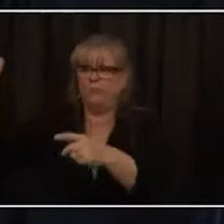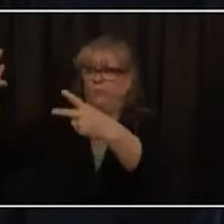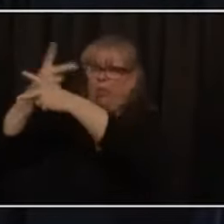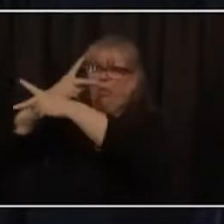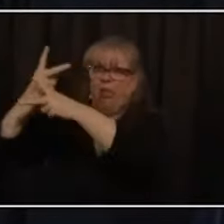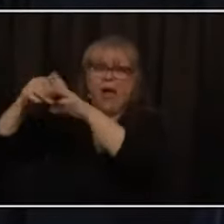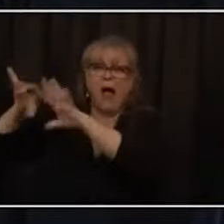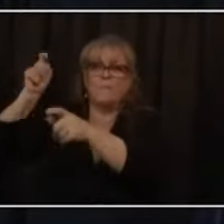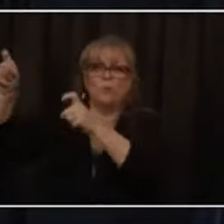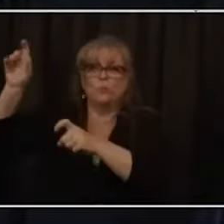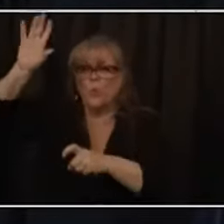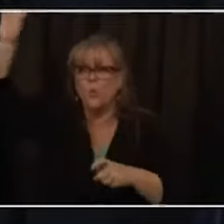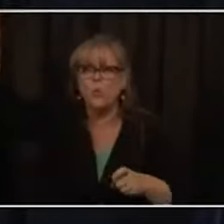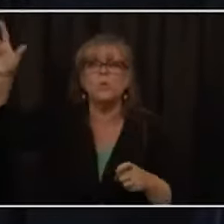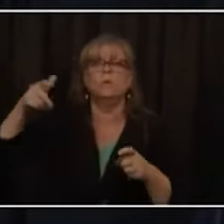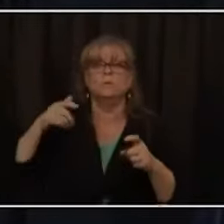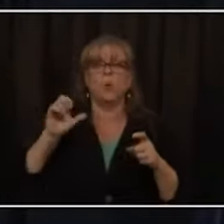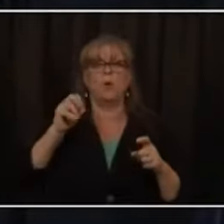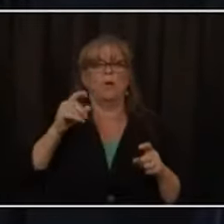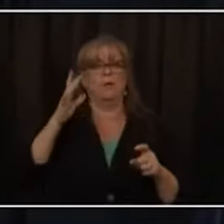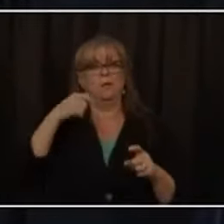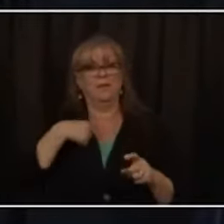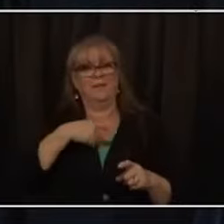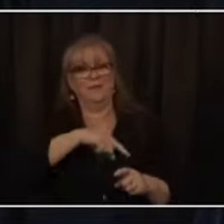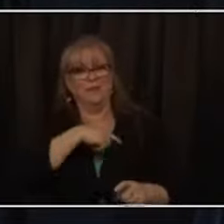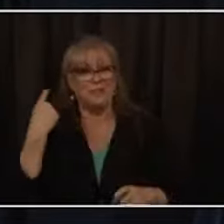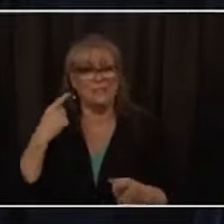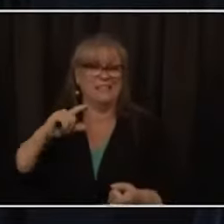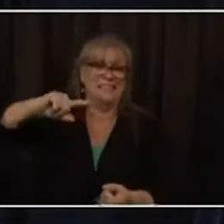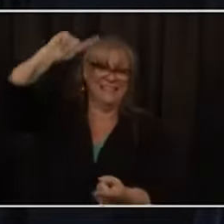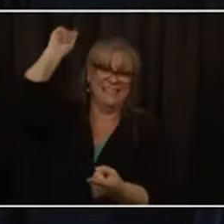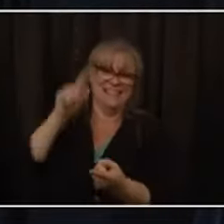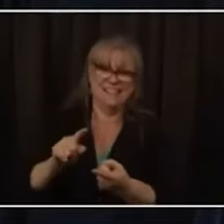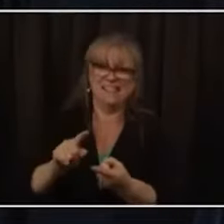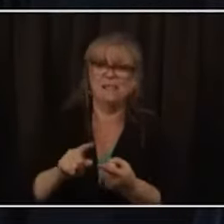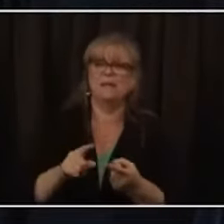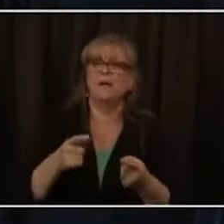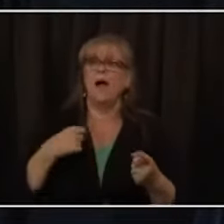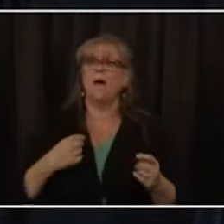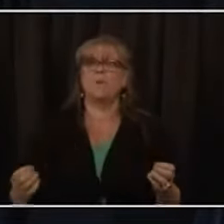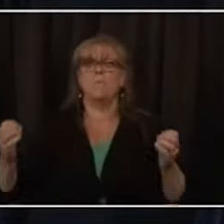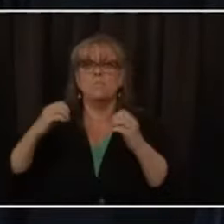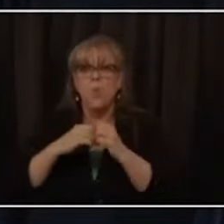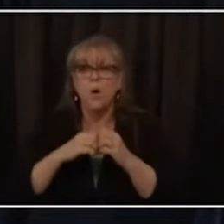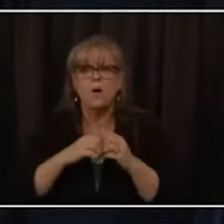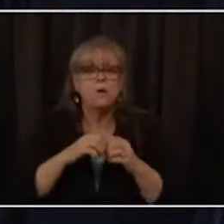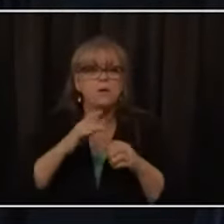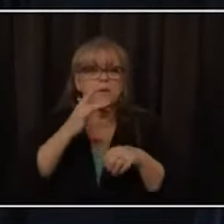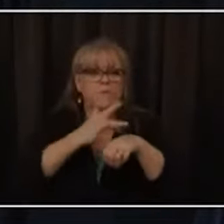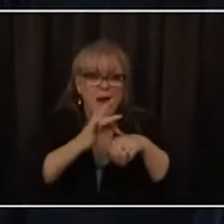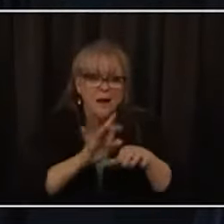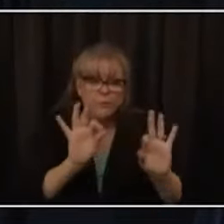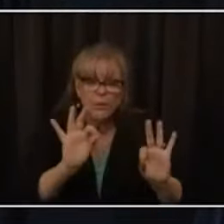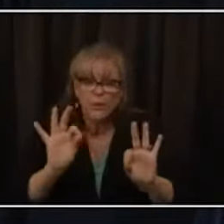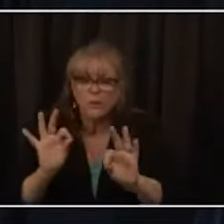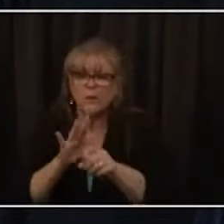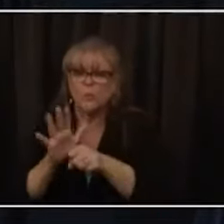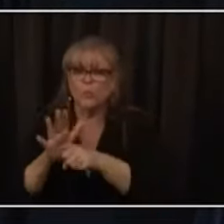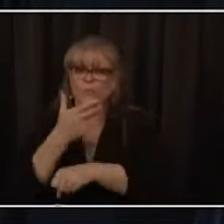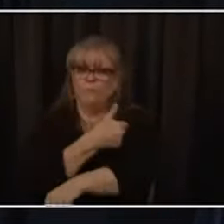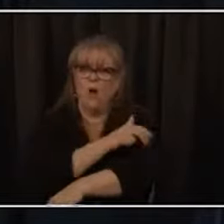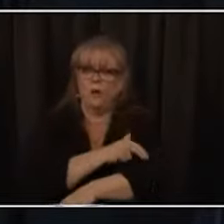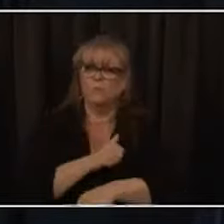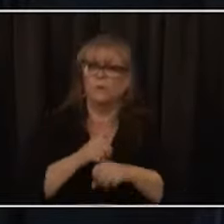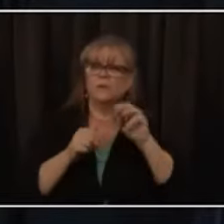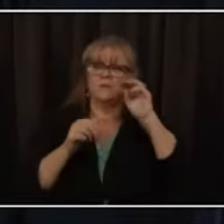now significantly reduced, that should not be confused with the fact that your risk, if you're unvaccinated, is this exact same